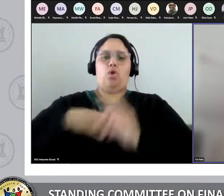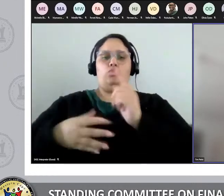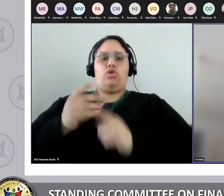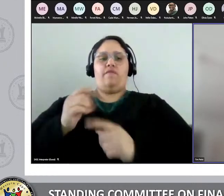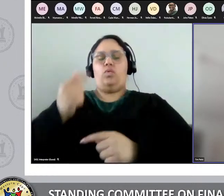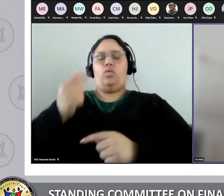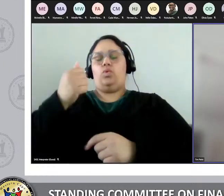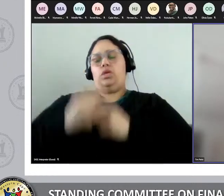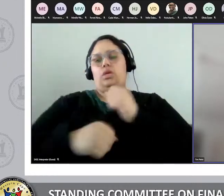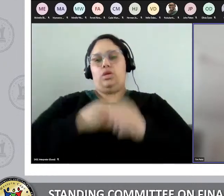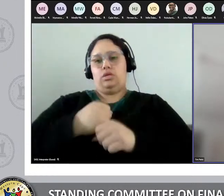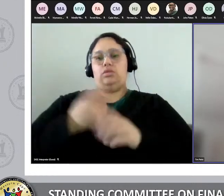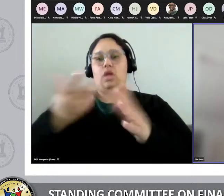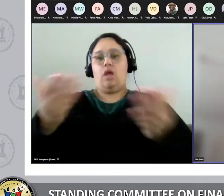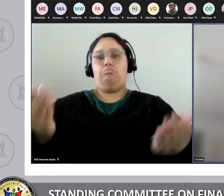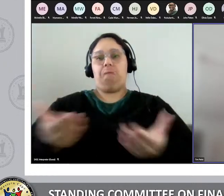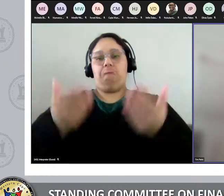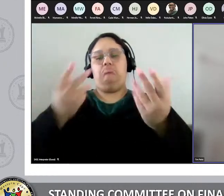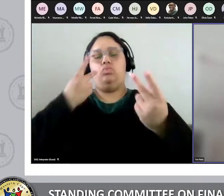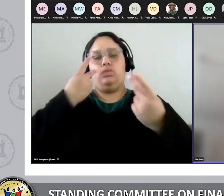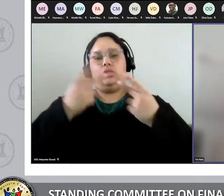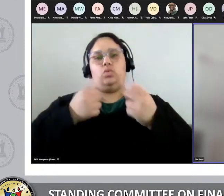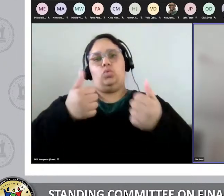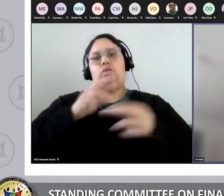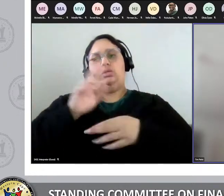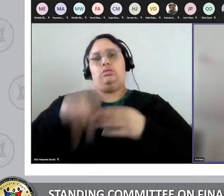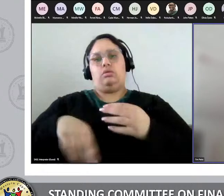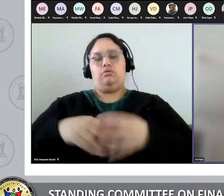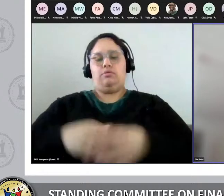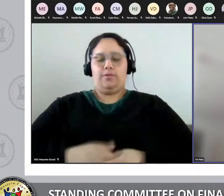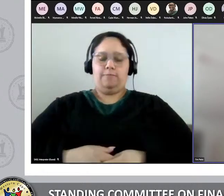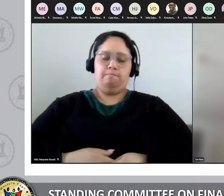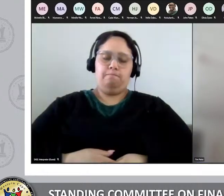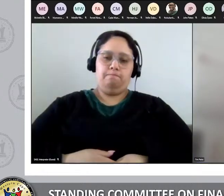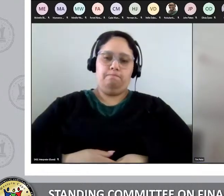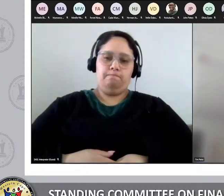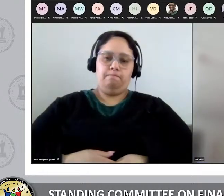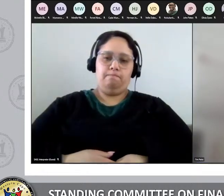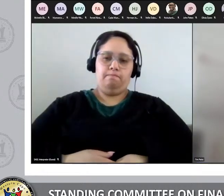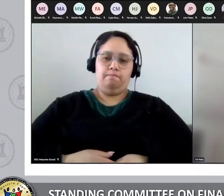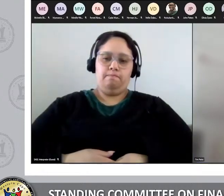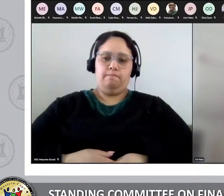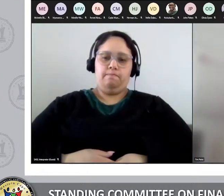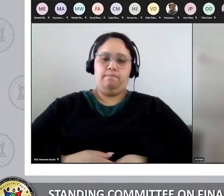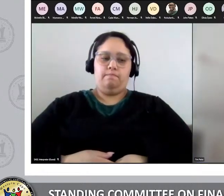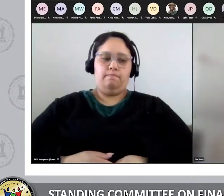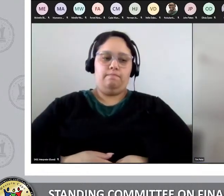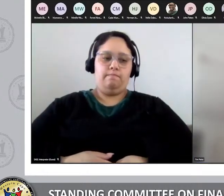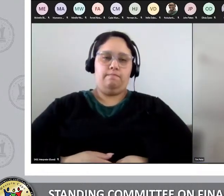few years, and the results have been encouraging so far. I trust that's sufficient. Thank you.